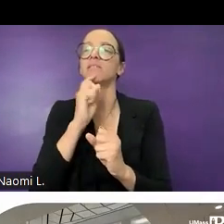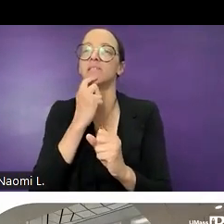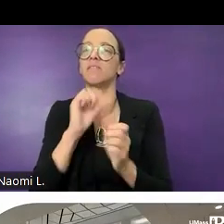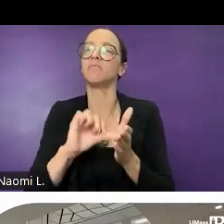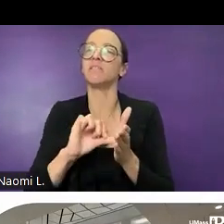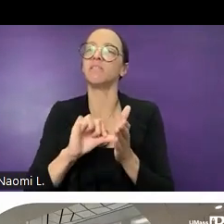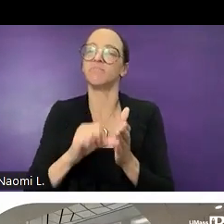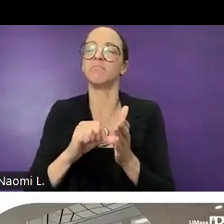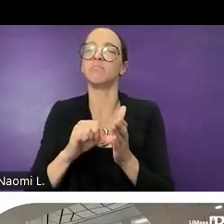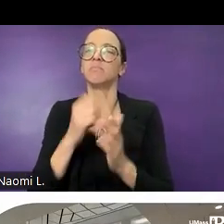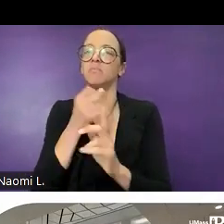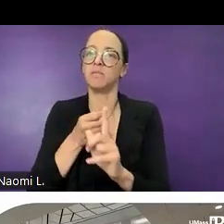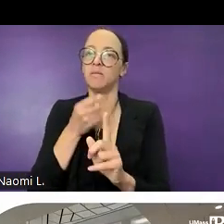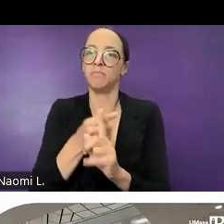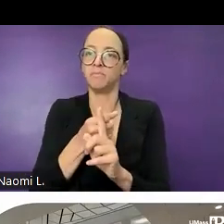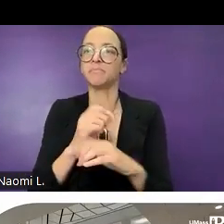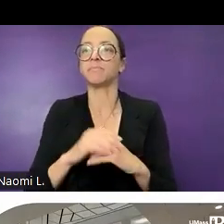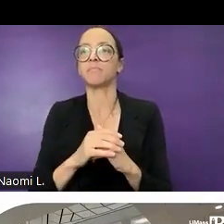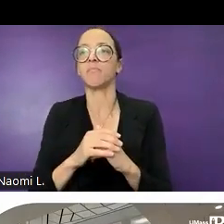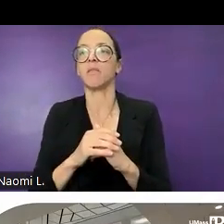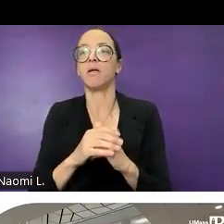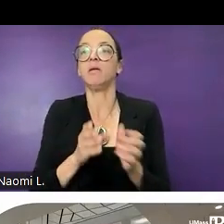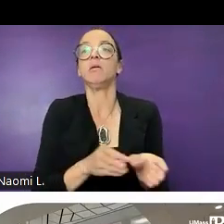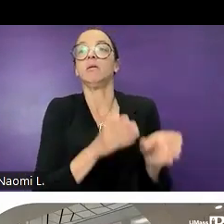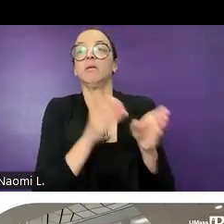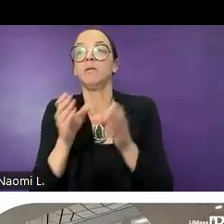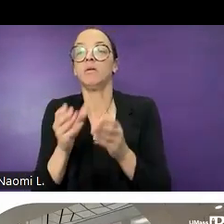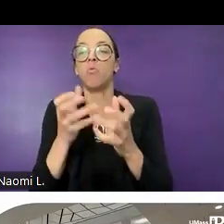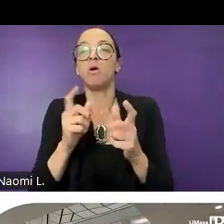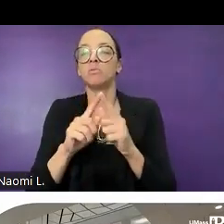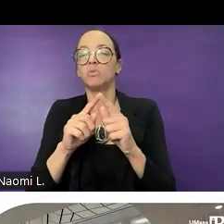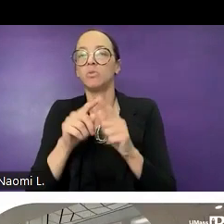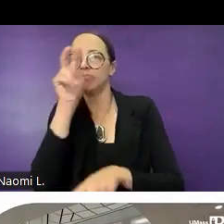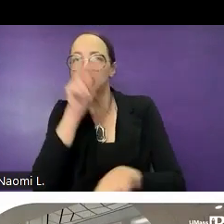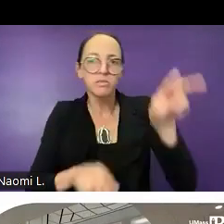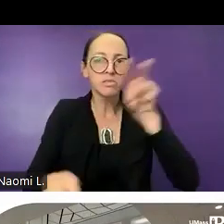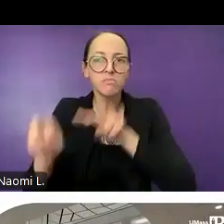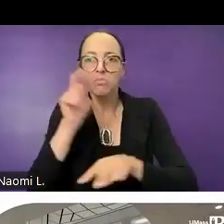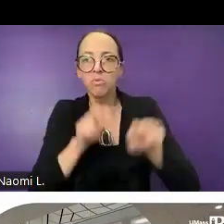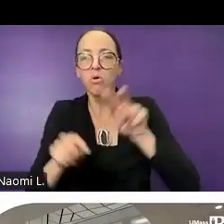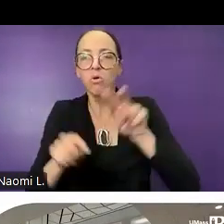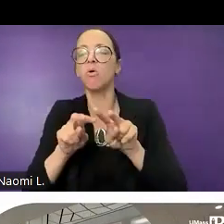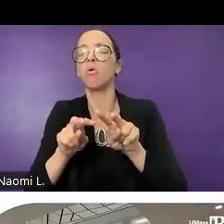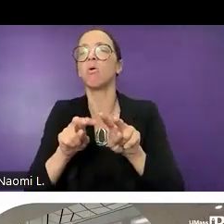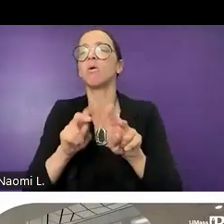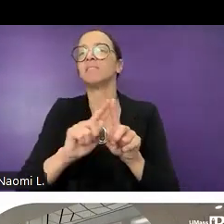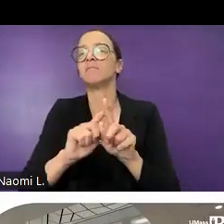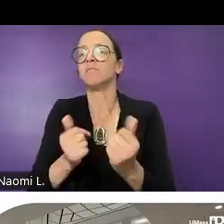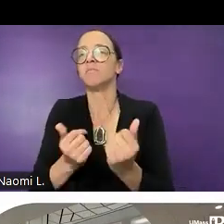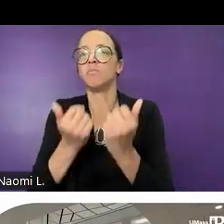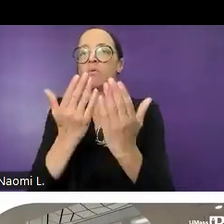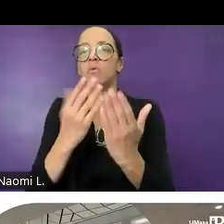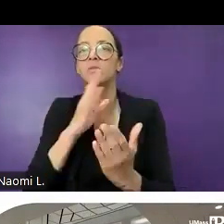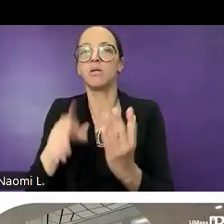Medicare HCBS demonstration proposal. And here I'm talking about considering approaches for a Medicare home and community-based